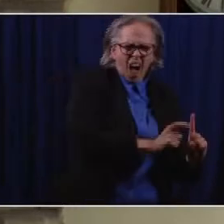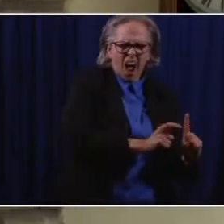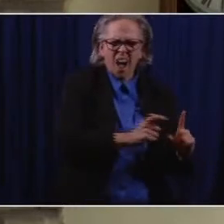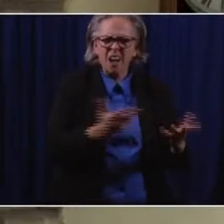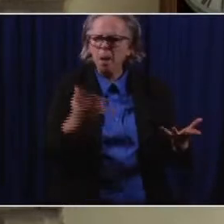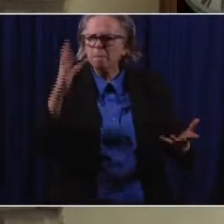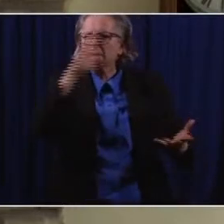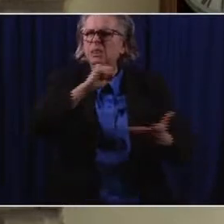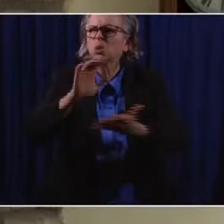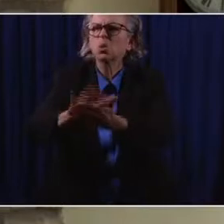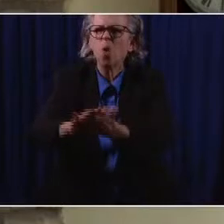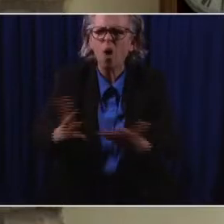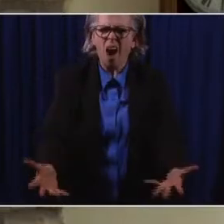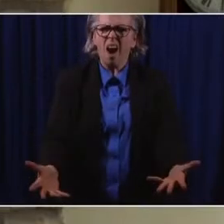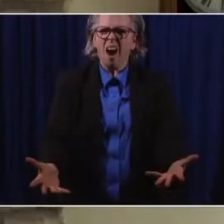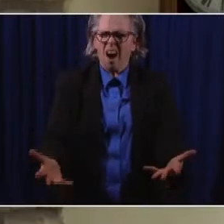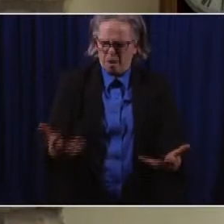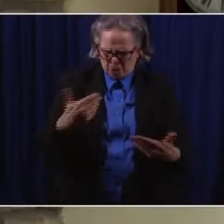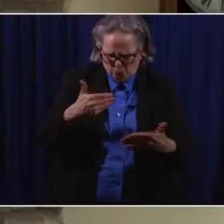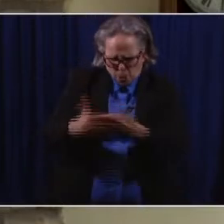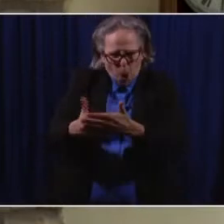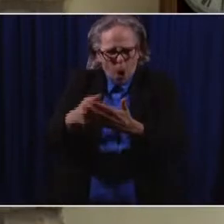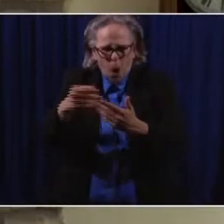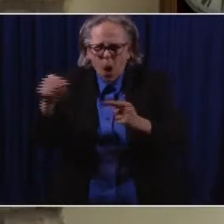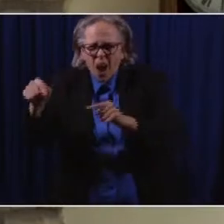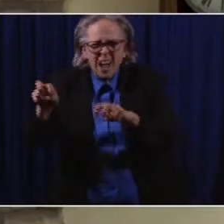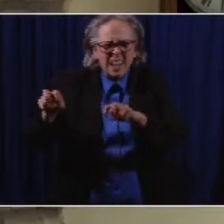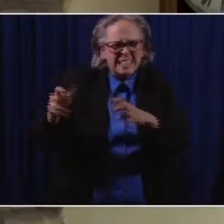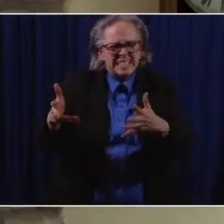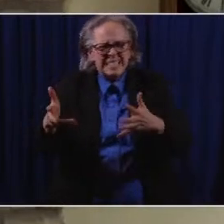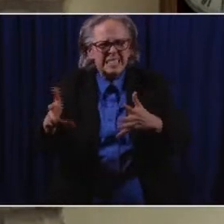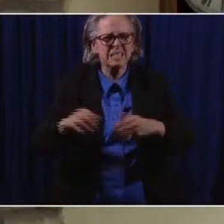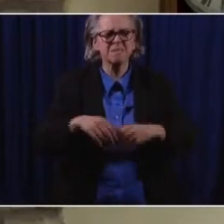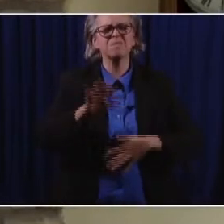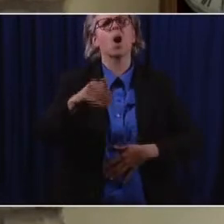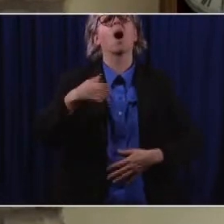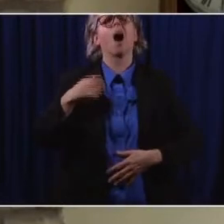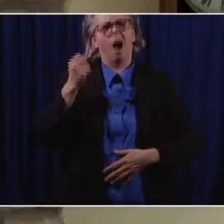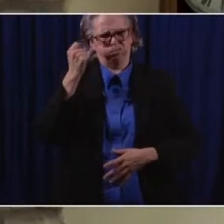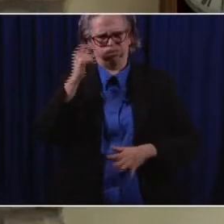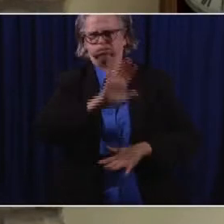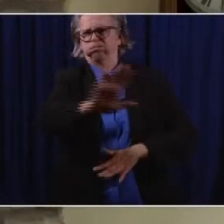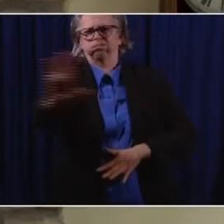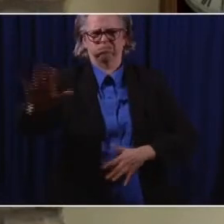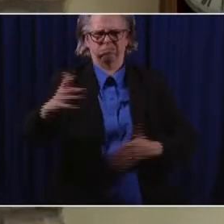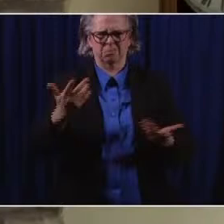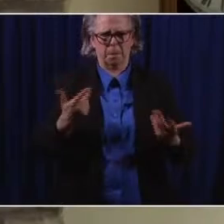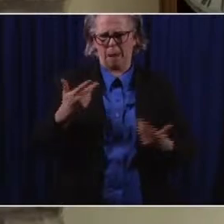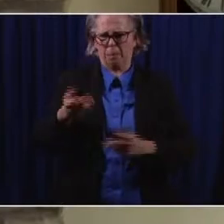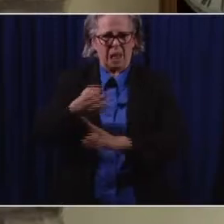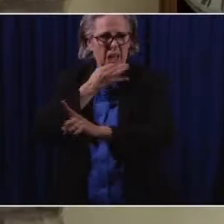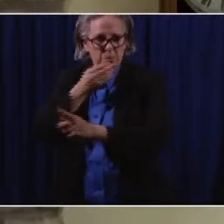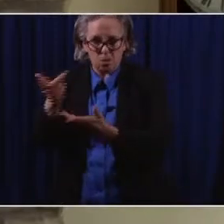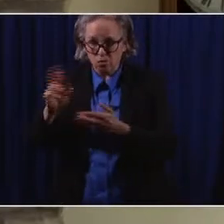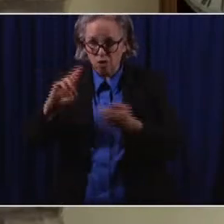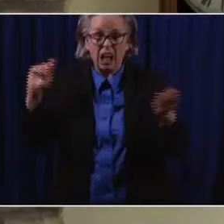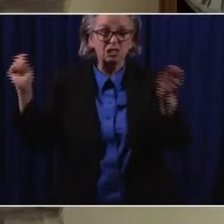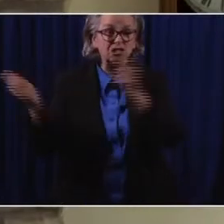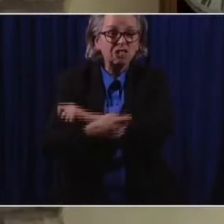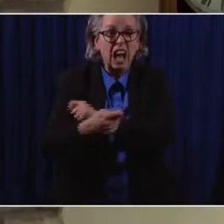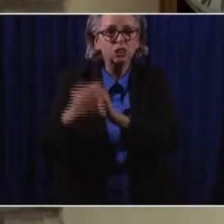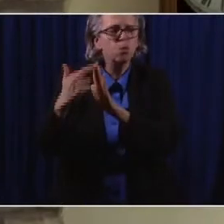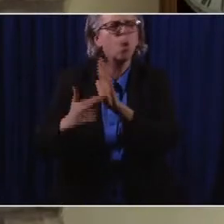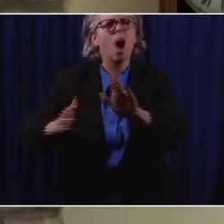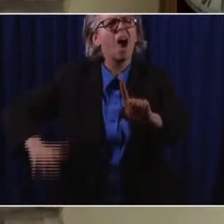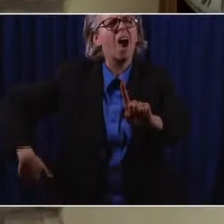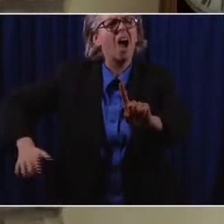in. But frankly, our medical experts do not feel that we can move off this without data. So what we're going to look at to